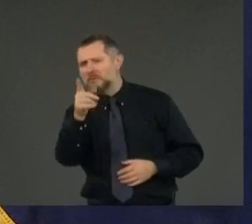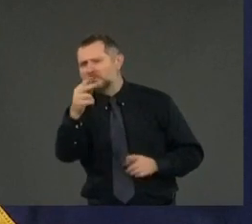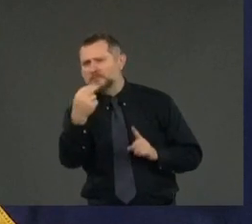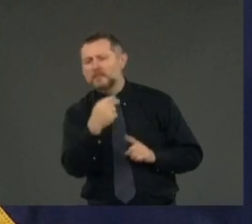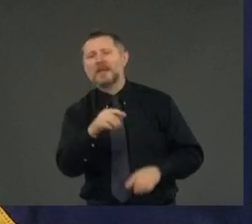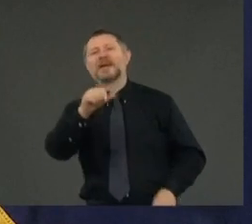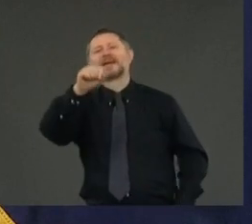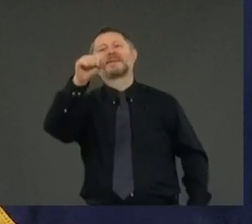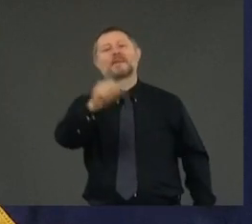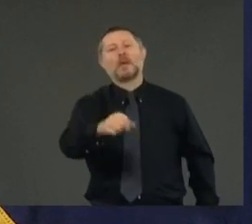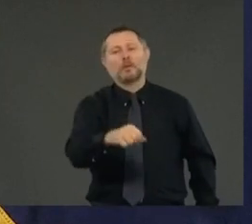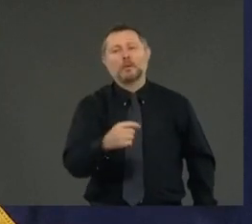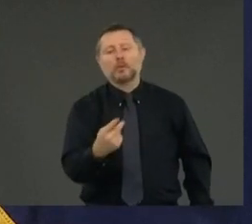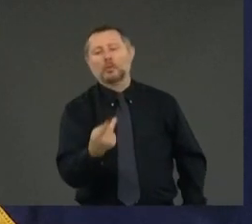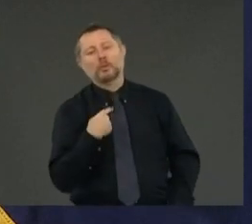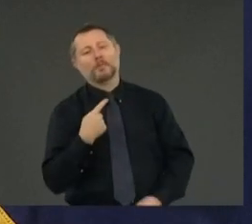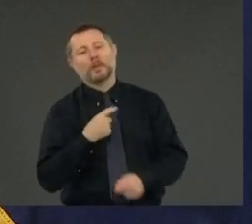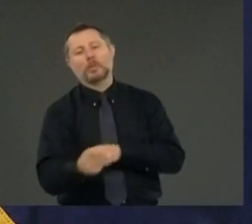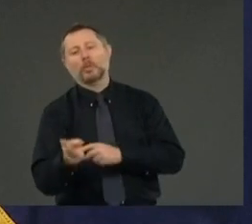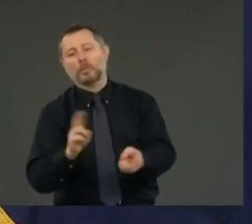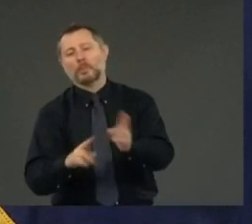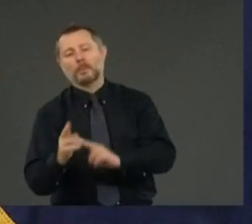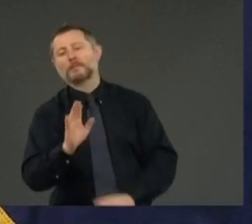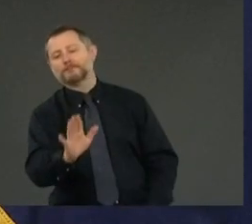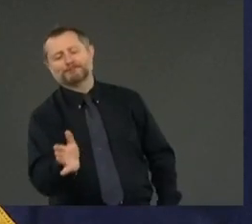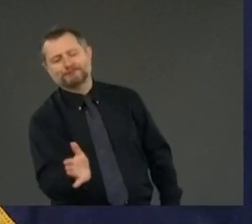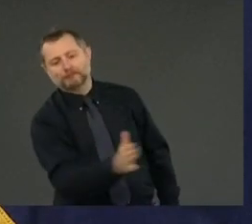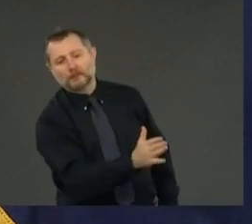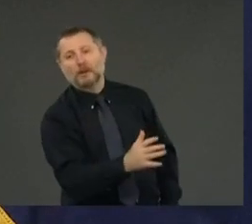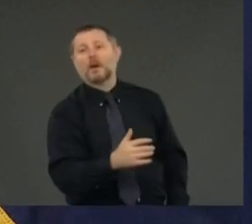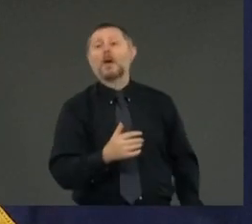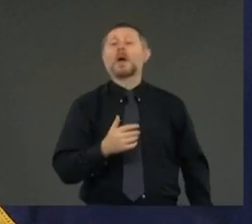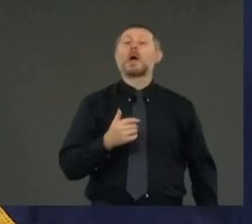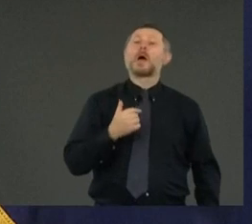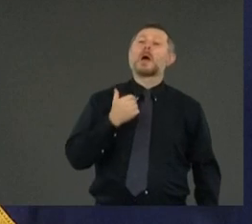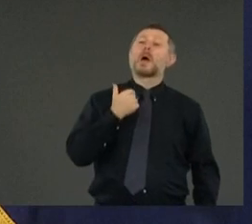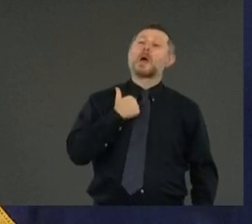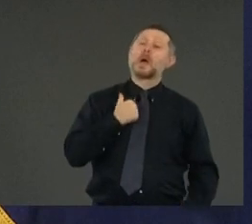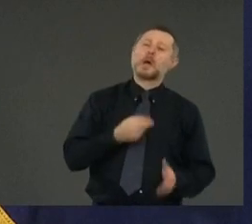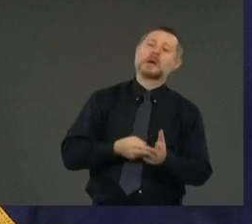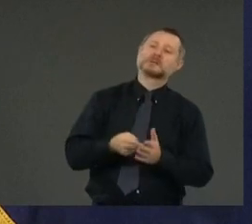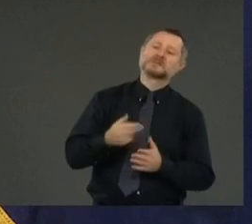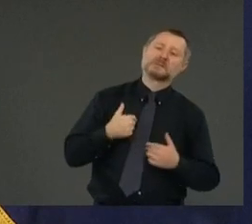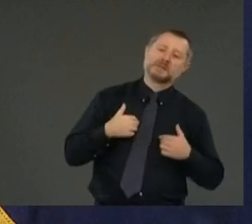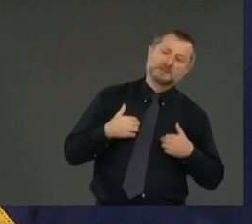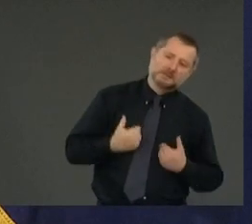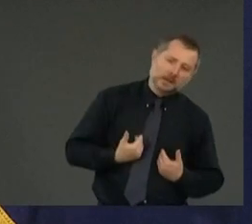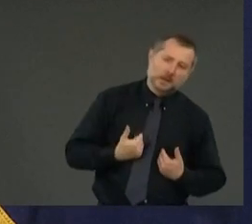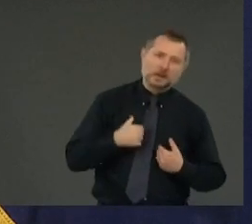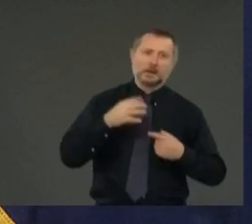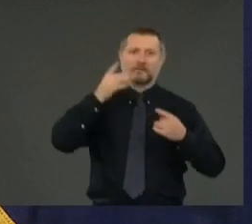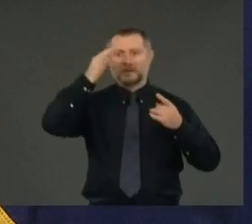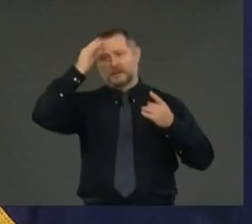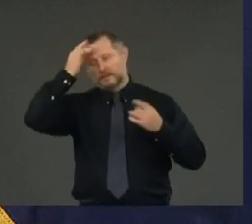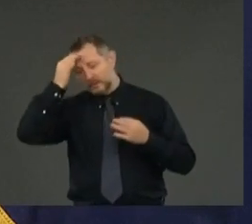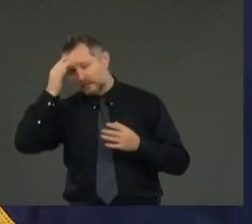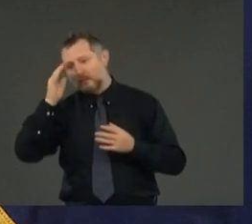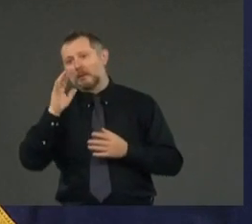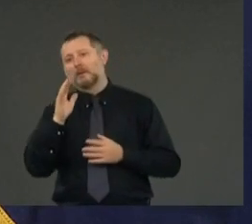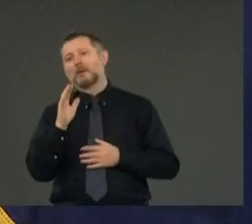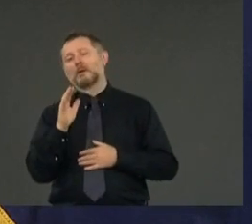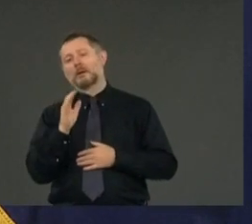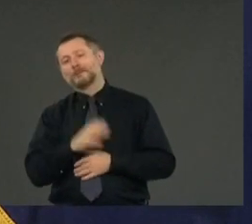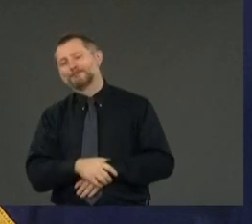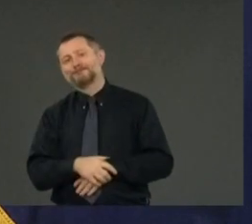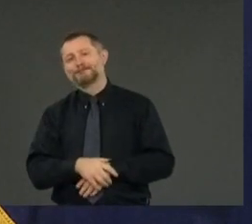we kid, but I'm a little tired, I'm a little reflective. I did mean it about you. I did